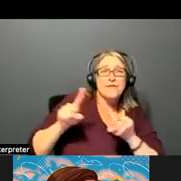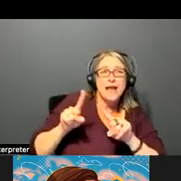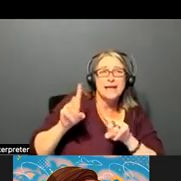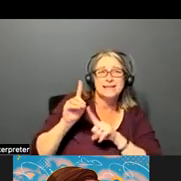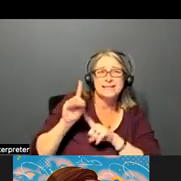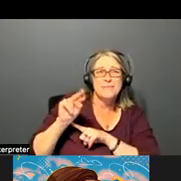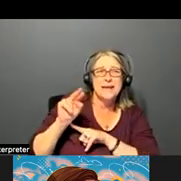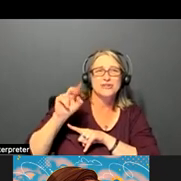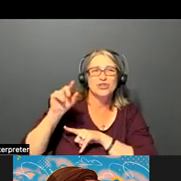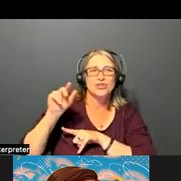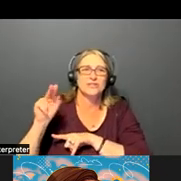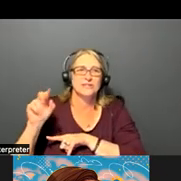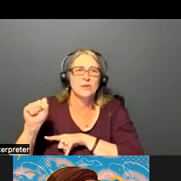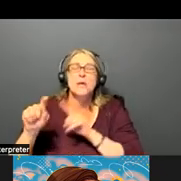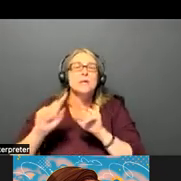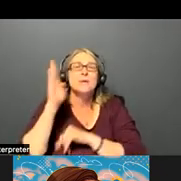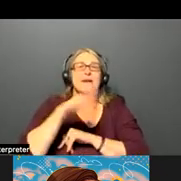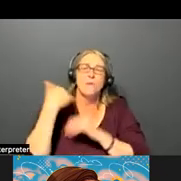one types of experiences.